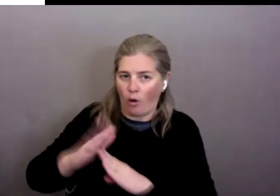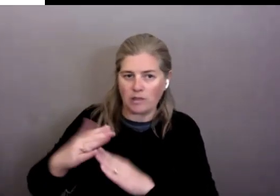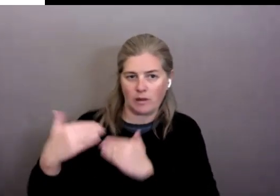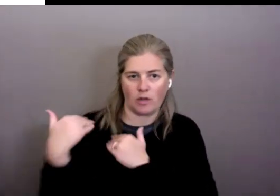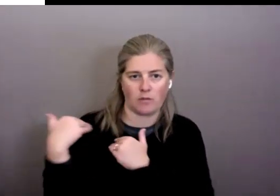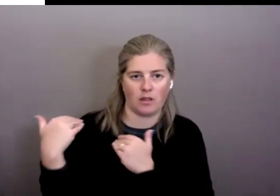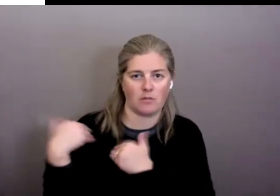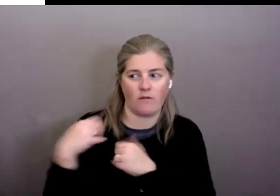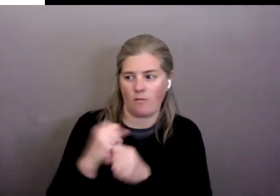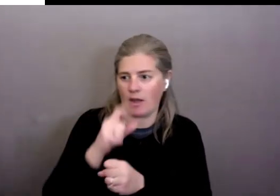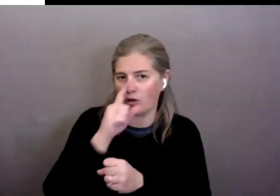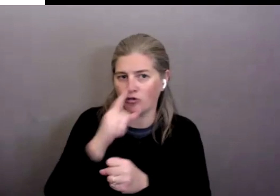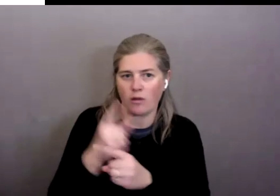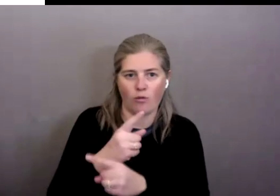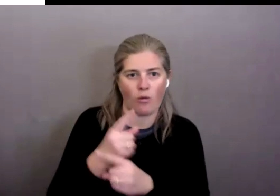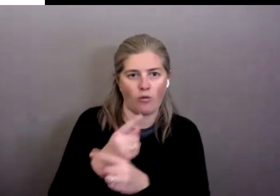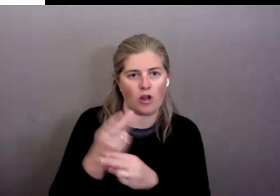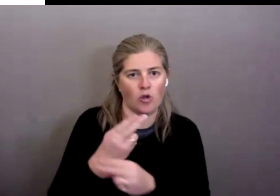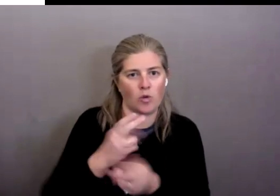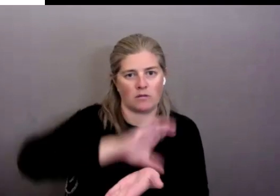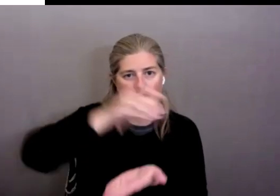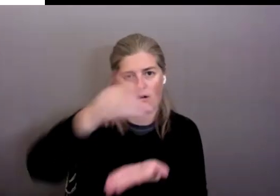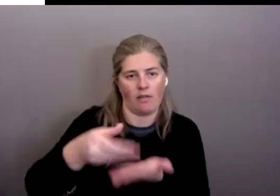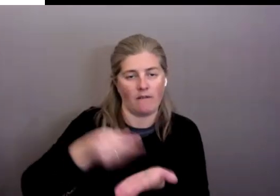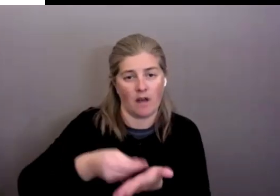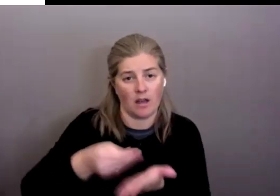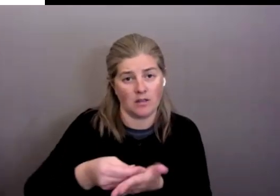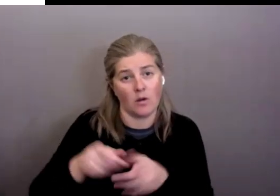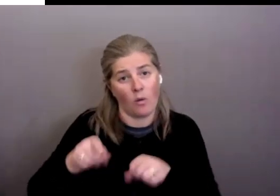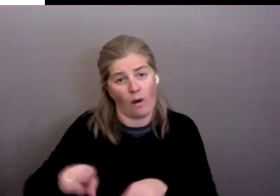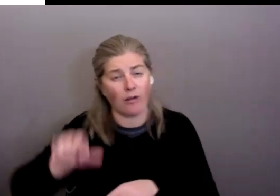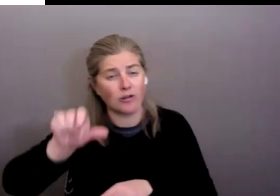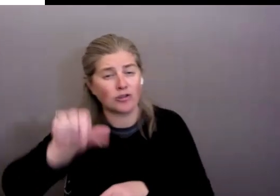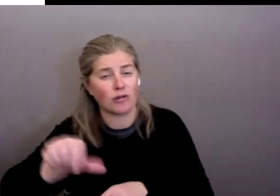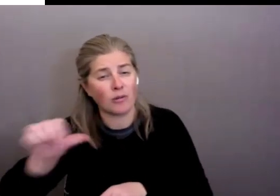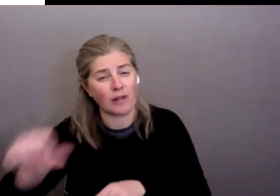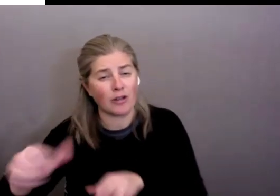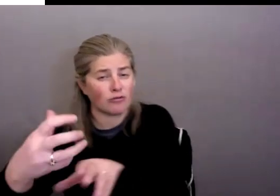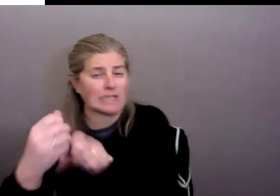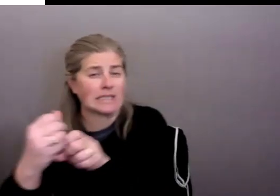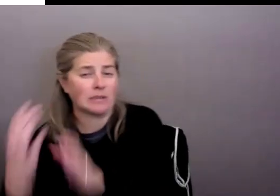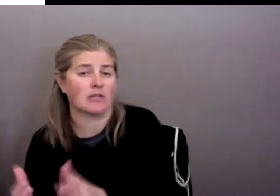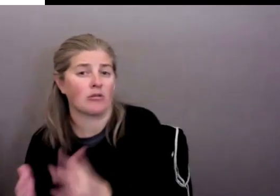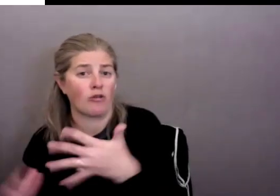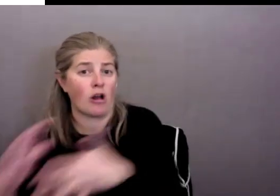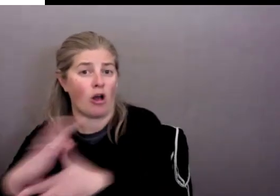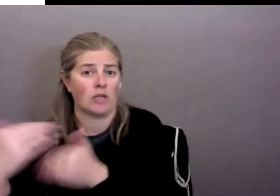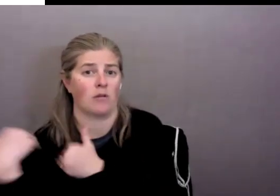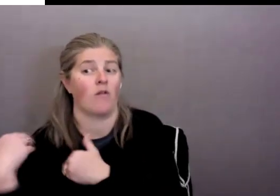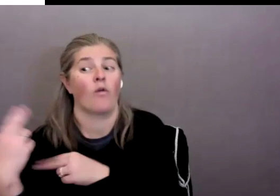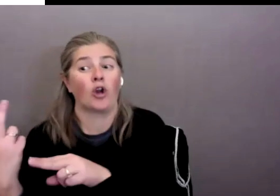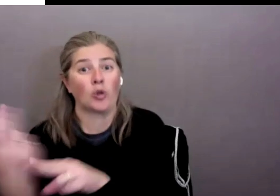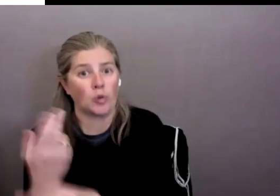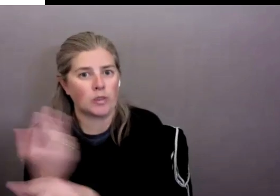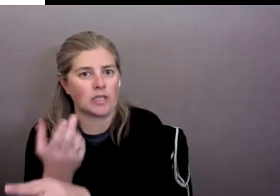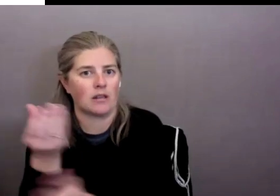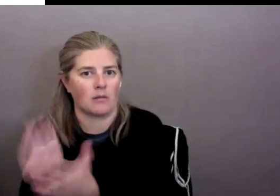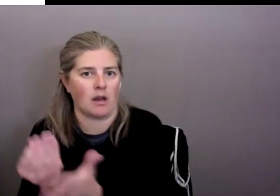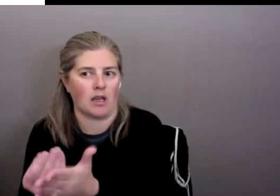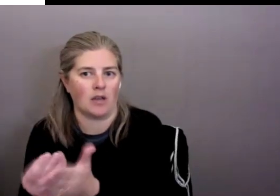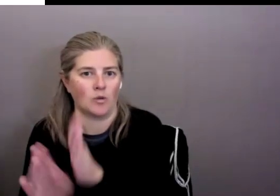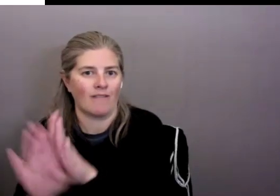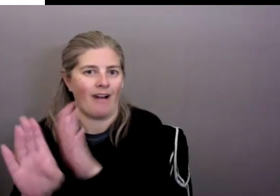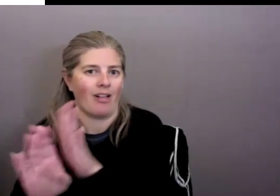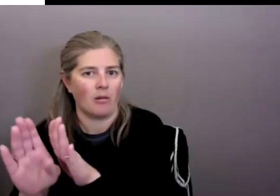for ensuring the appropriate use of funds, while AAA subrecipients are predominantly responsible for using those funds to develop the